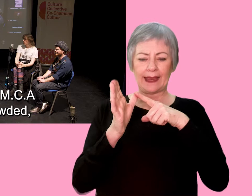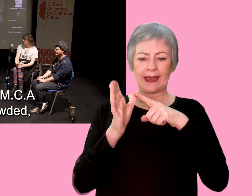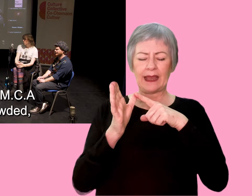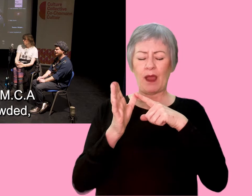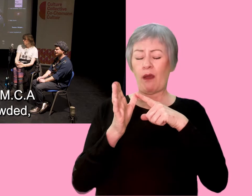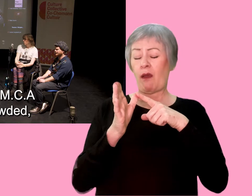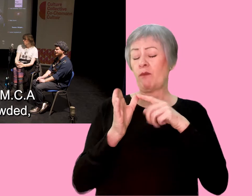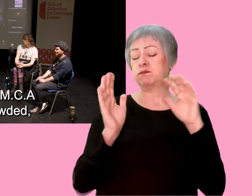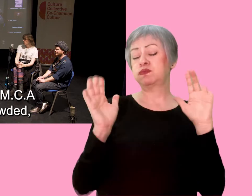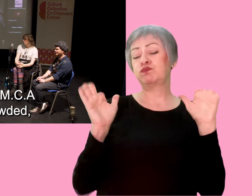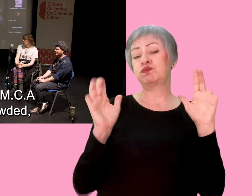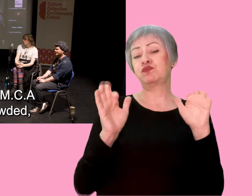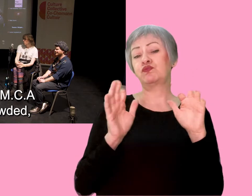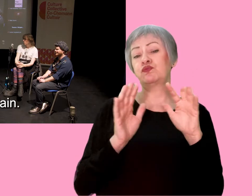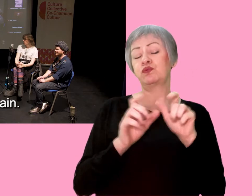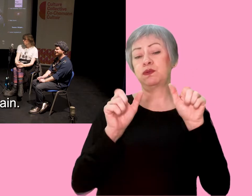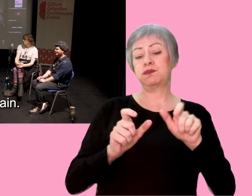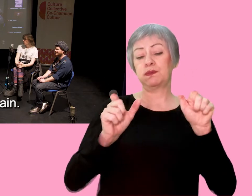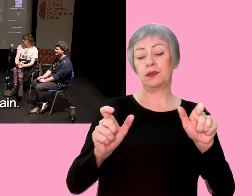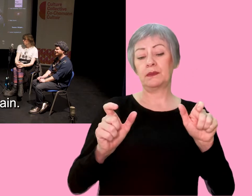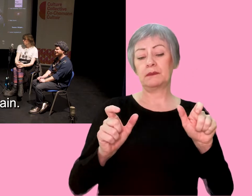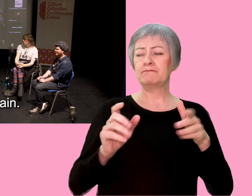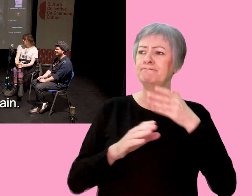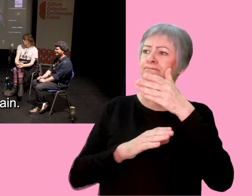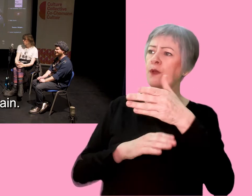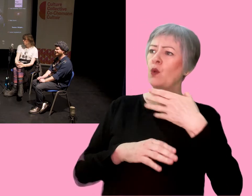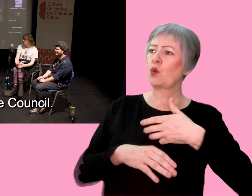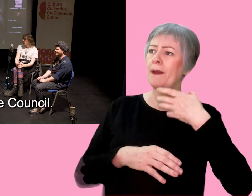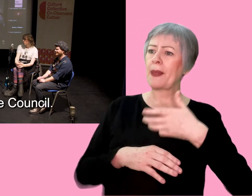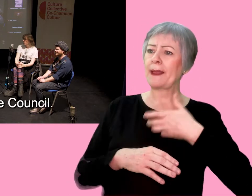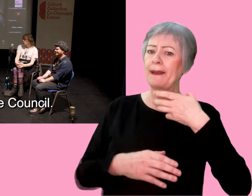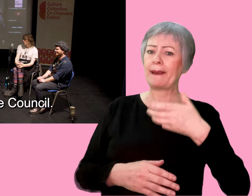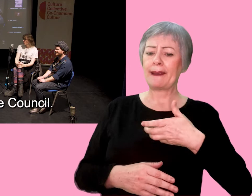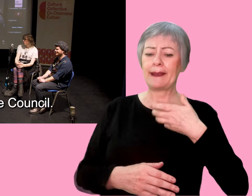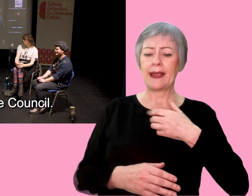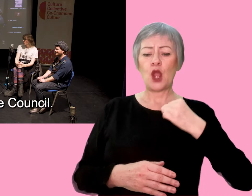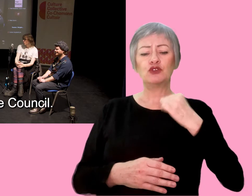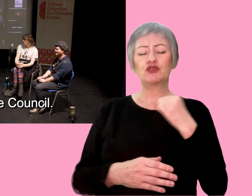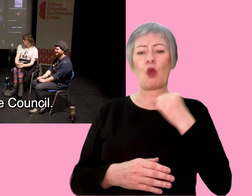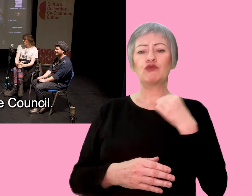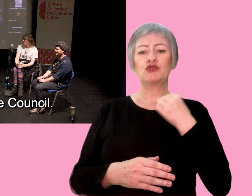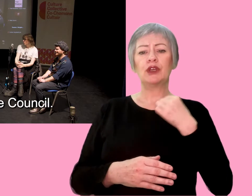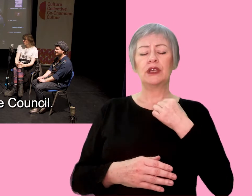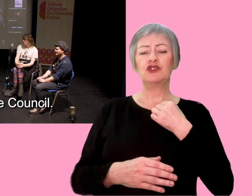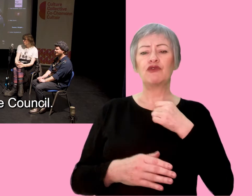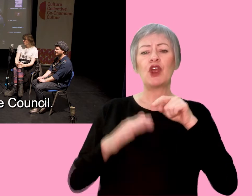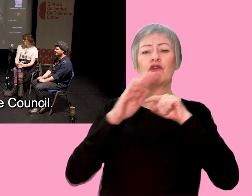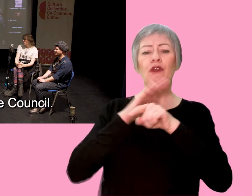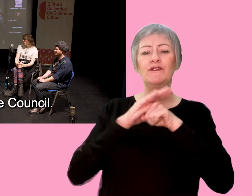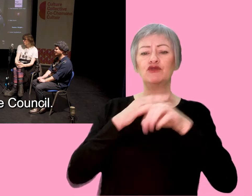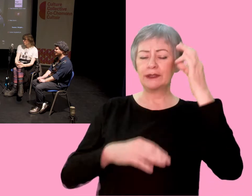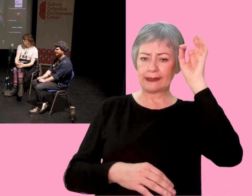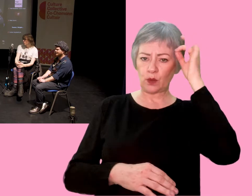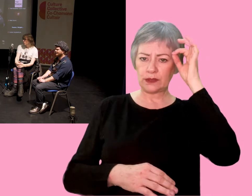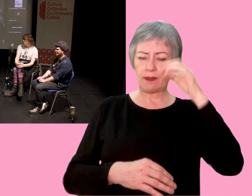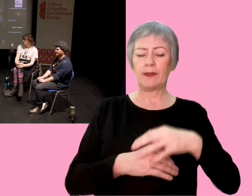and it was very crowded. And I go to complain, I go to Scottish Refugee